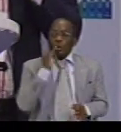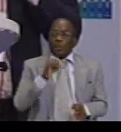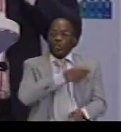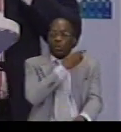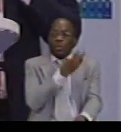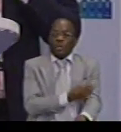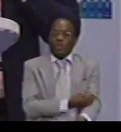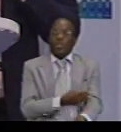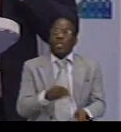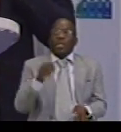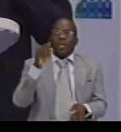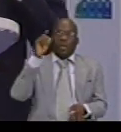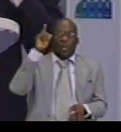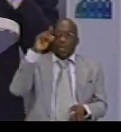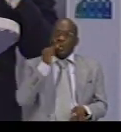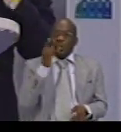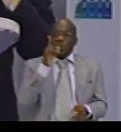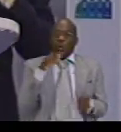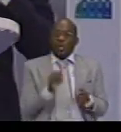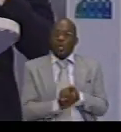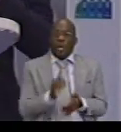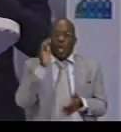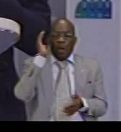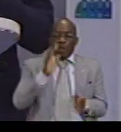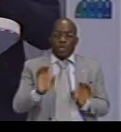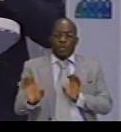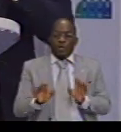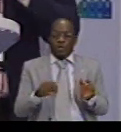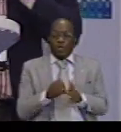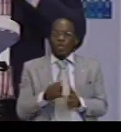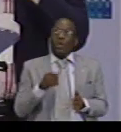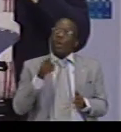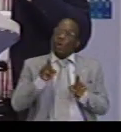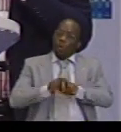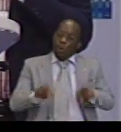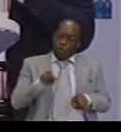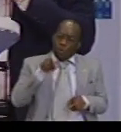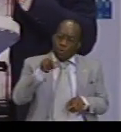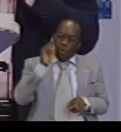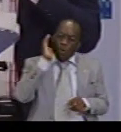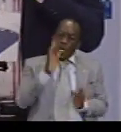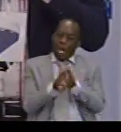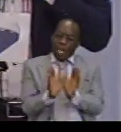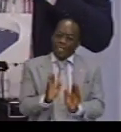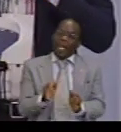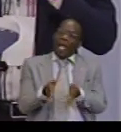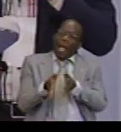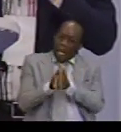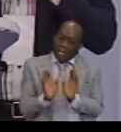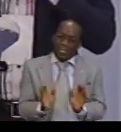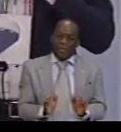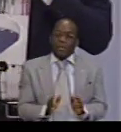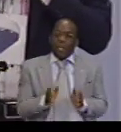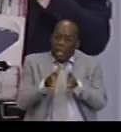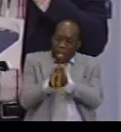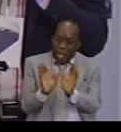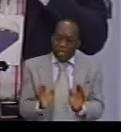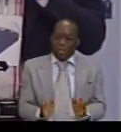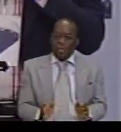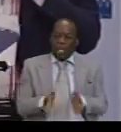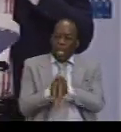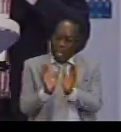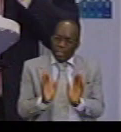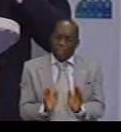it. But he has told us to ask. So you ask. Ask. Ask.